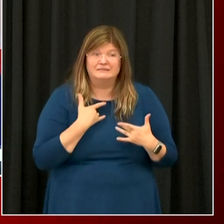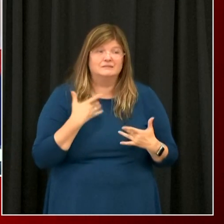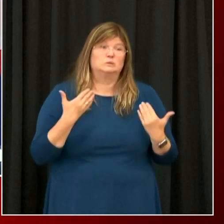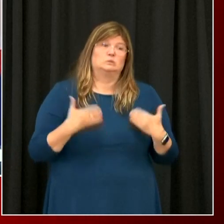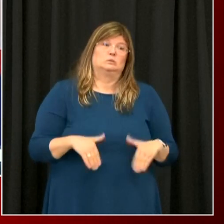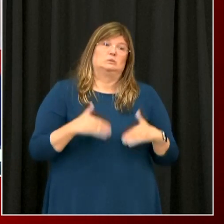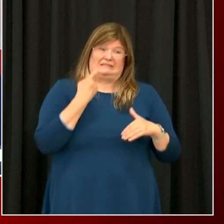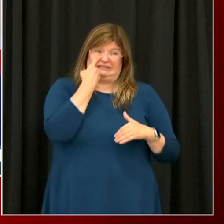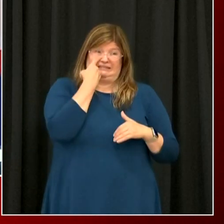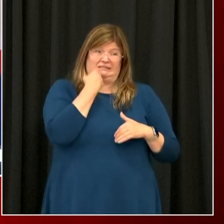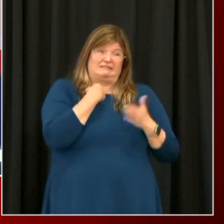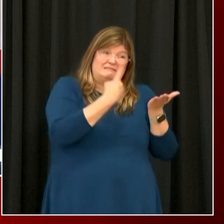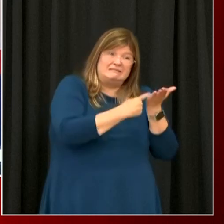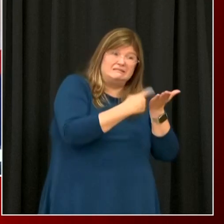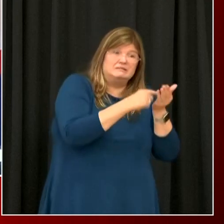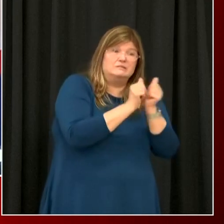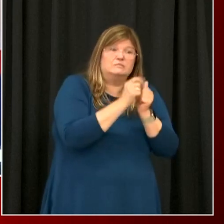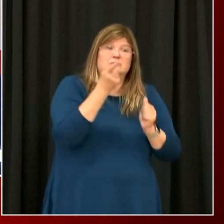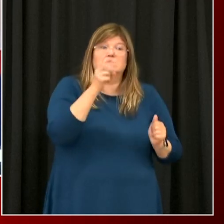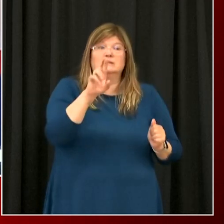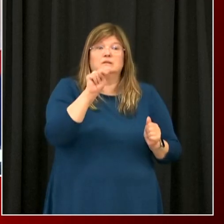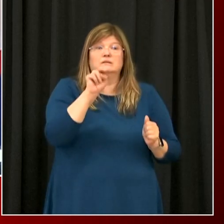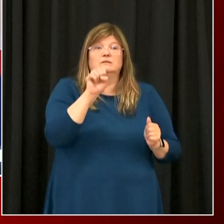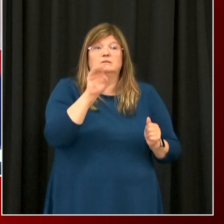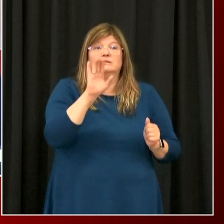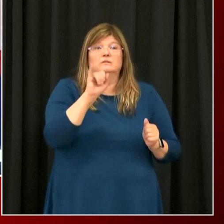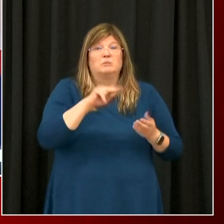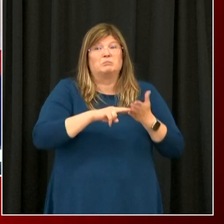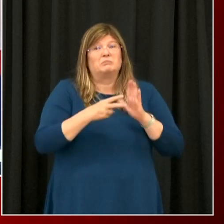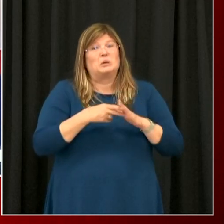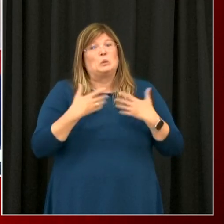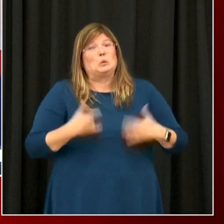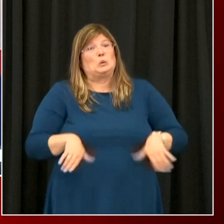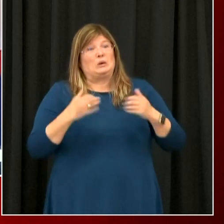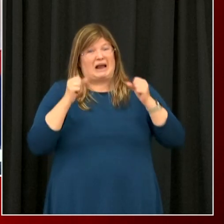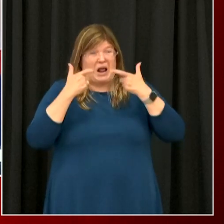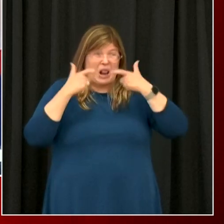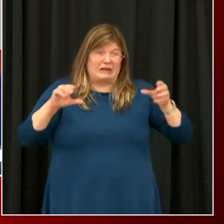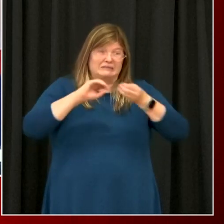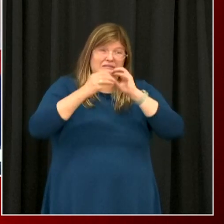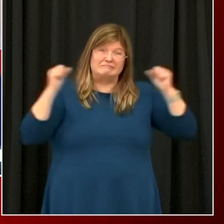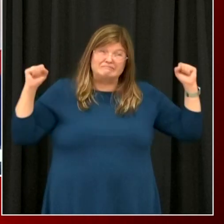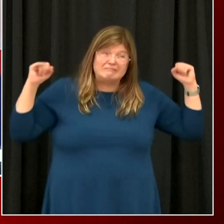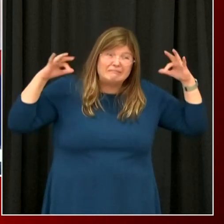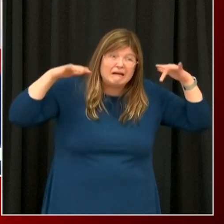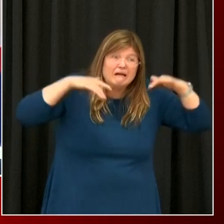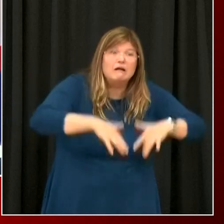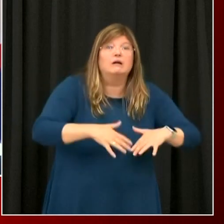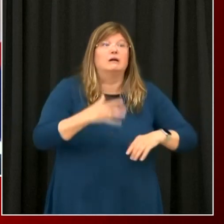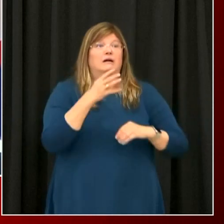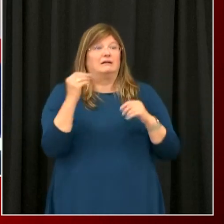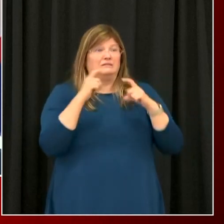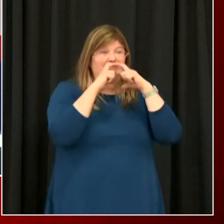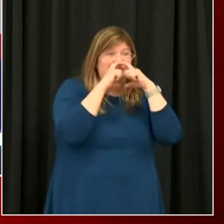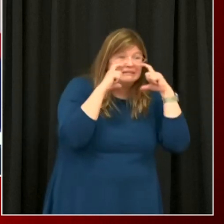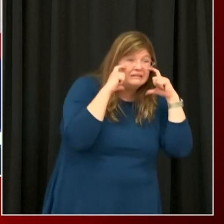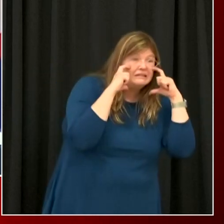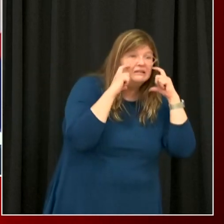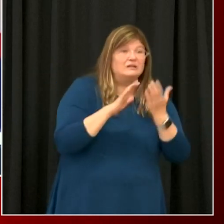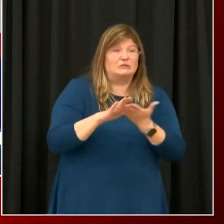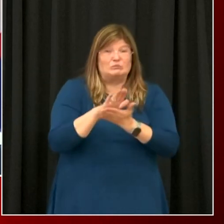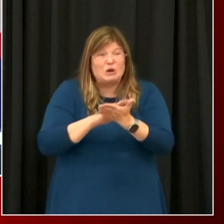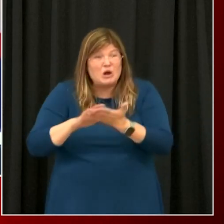Nesbitt about large gatherings, about people wearing masks, washing their hands,